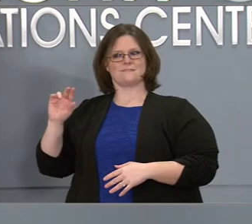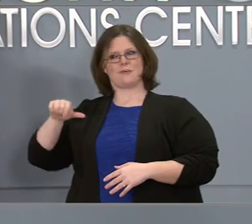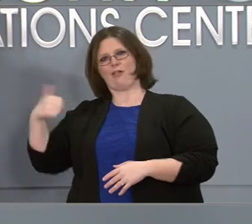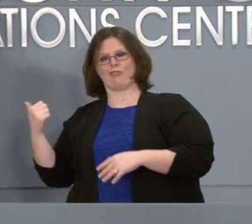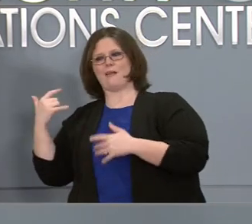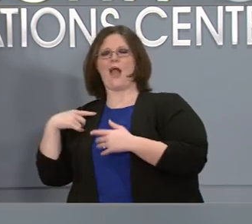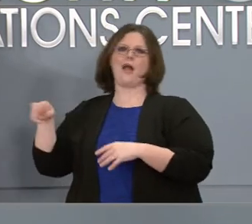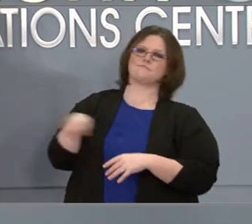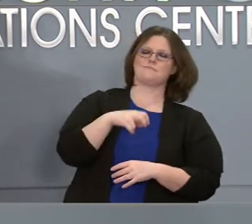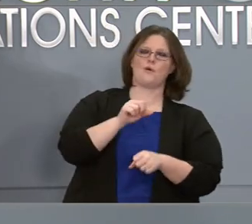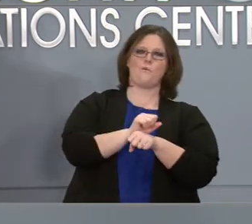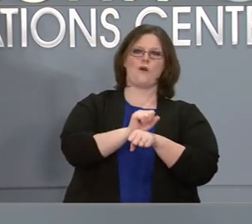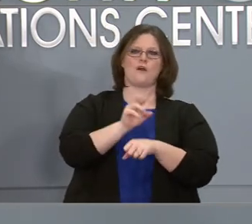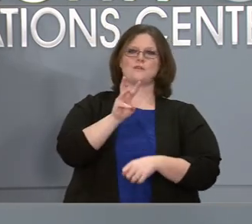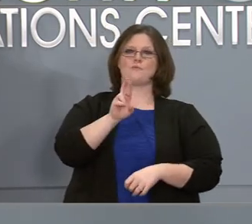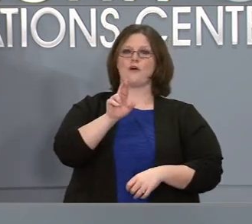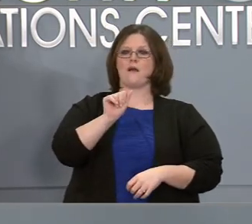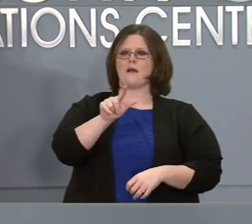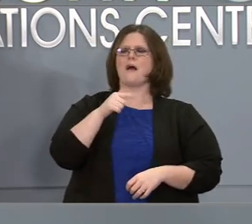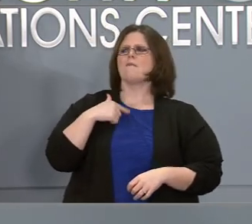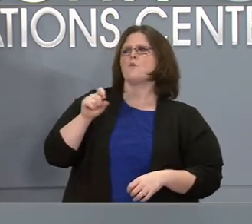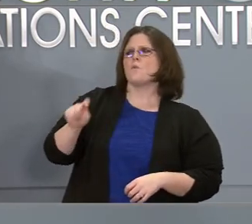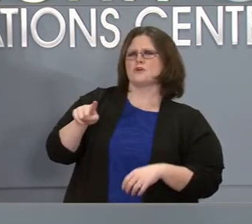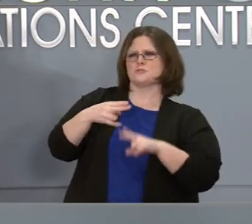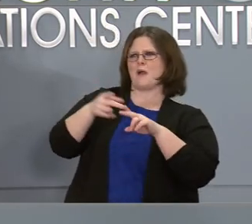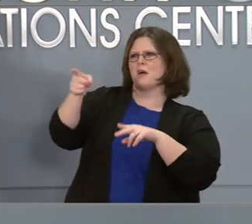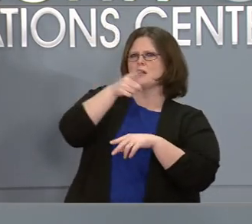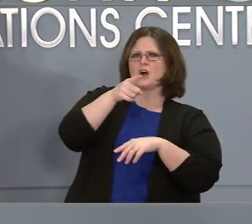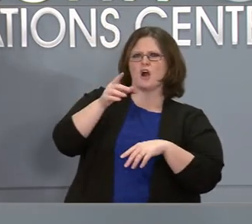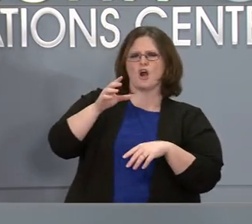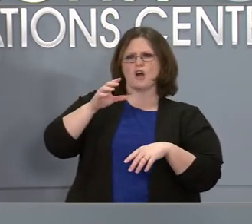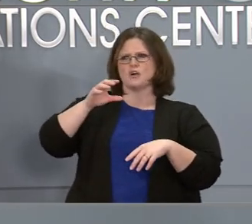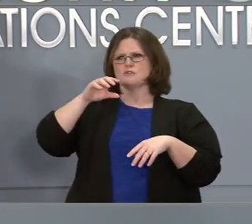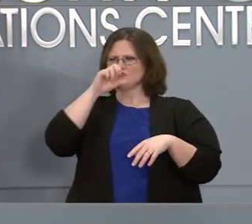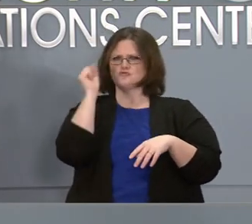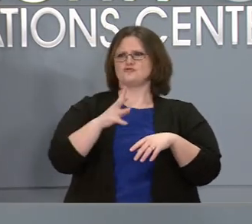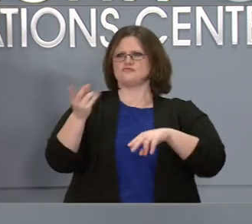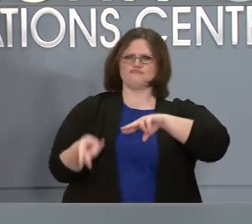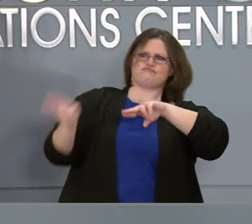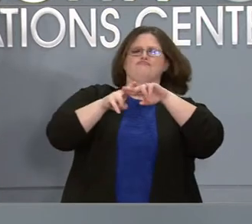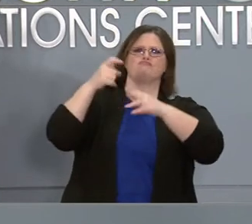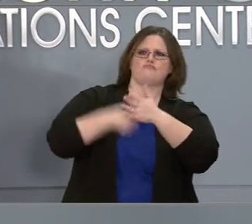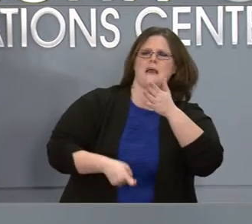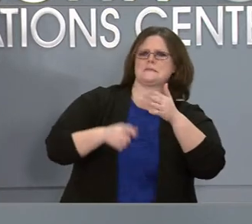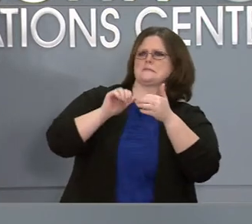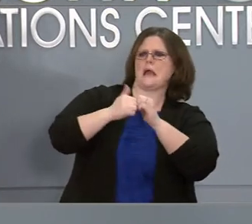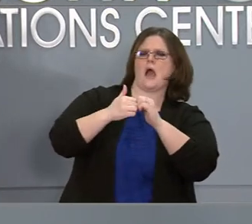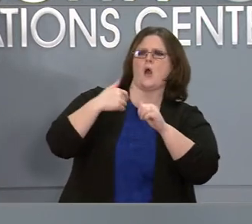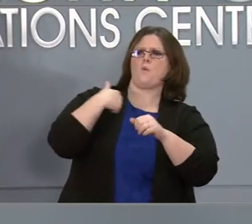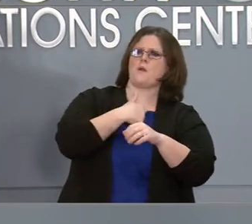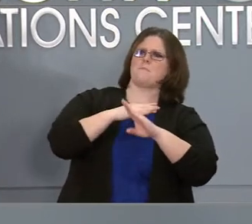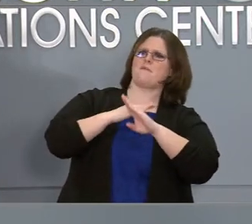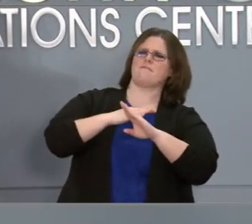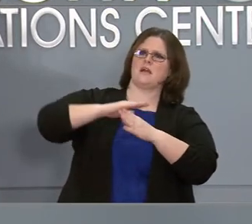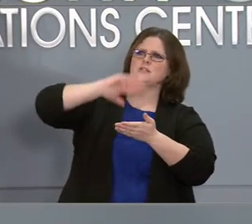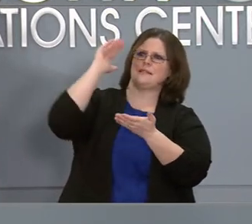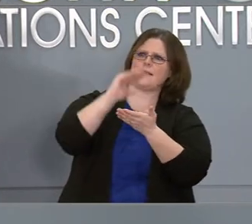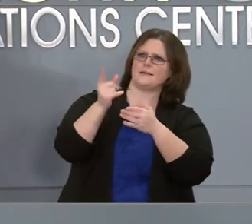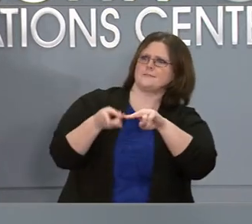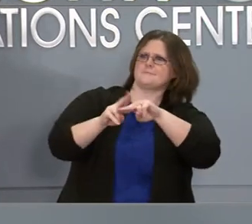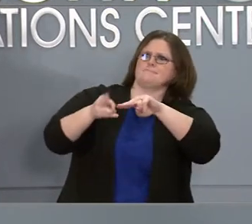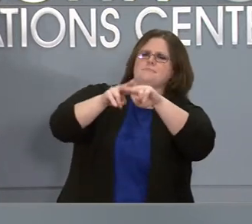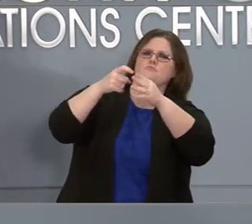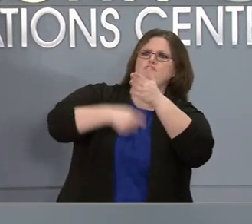question on price gouging protections. How can someone delineate between being price gouged versus being